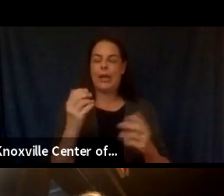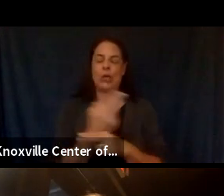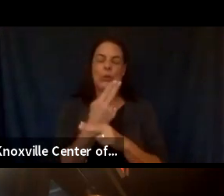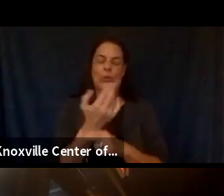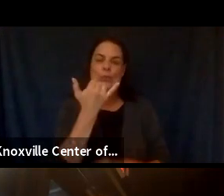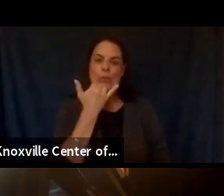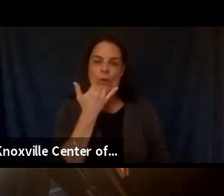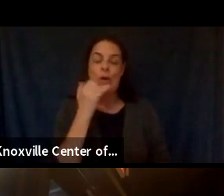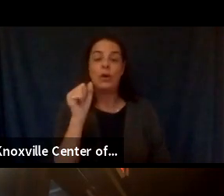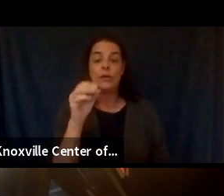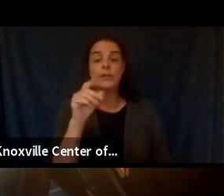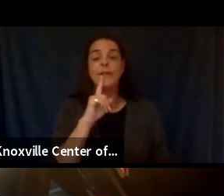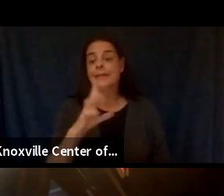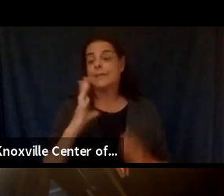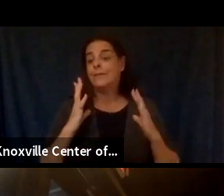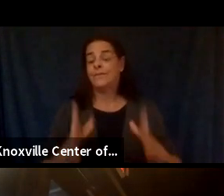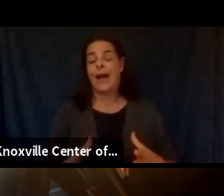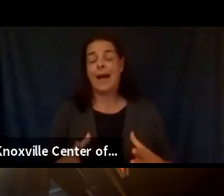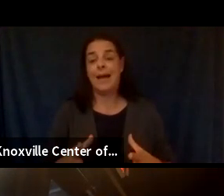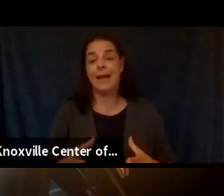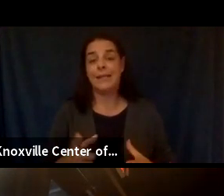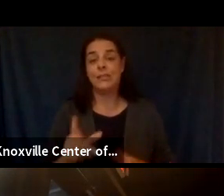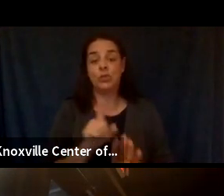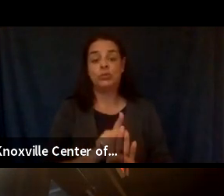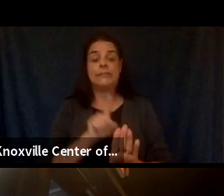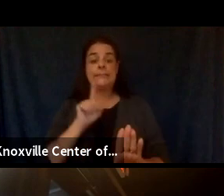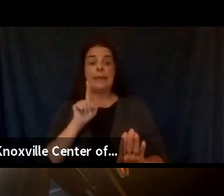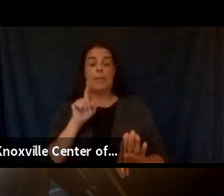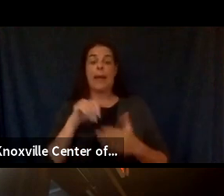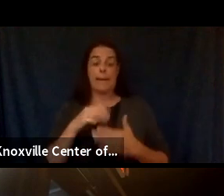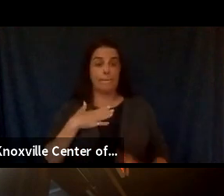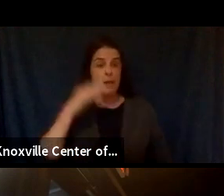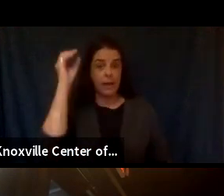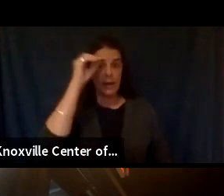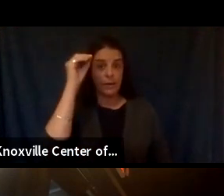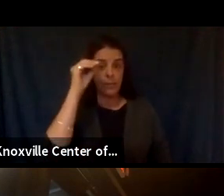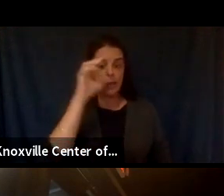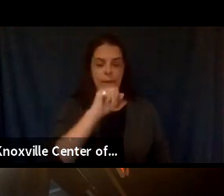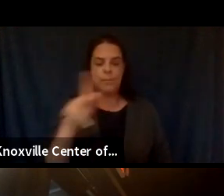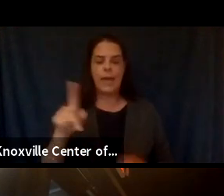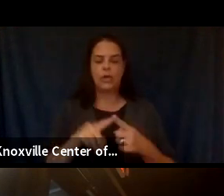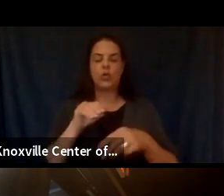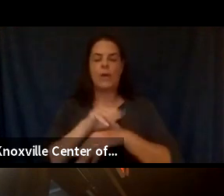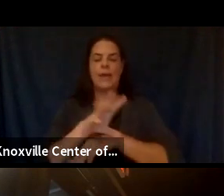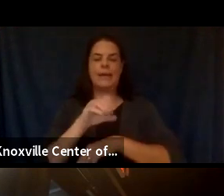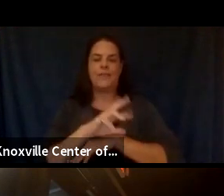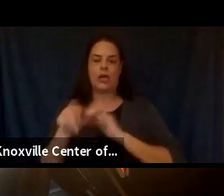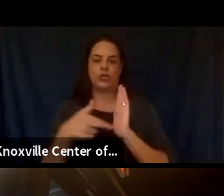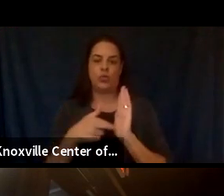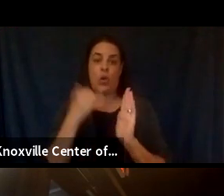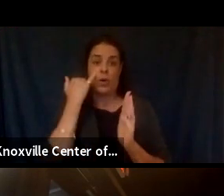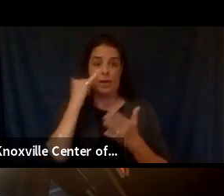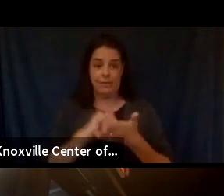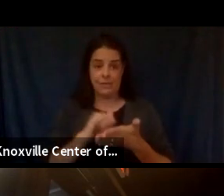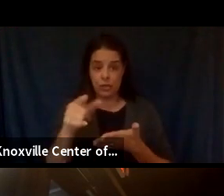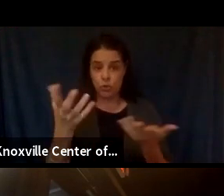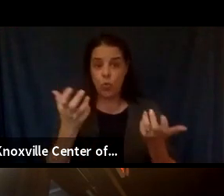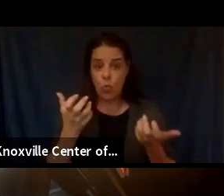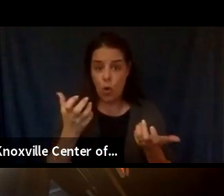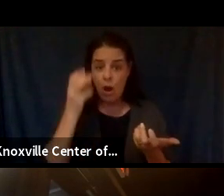it's perfectly okay to step back, at least in my opinion, back into an advisory role if that's what you would like to